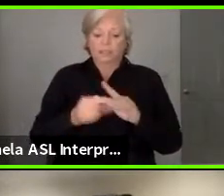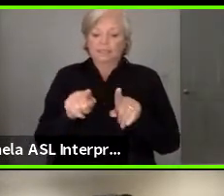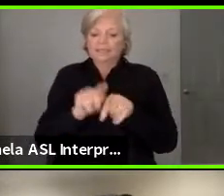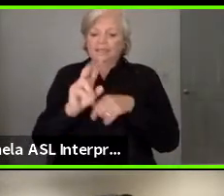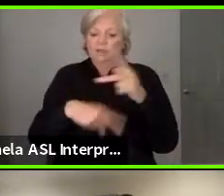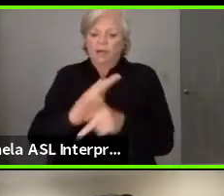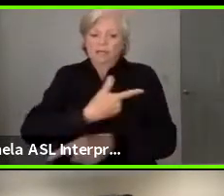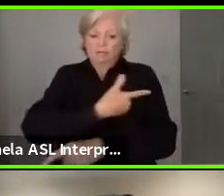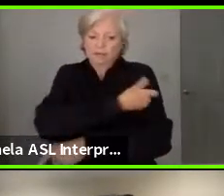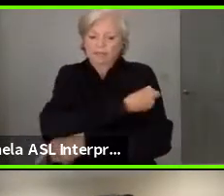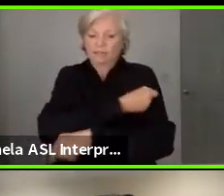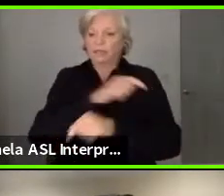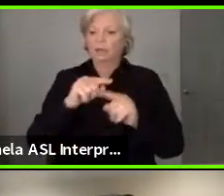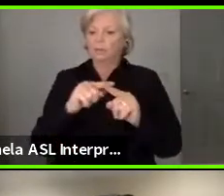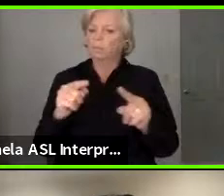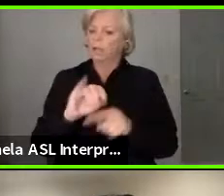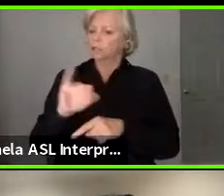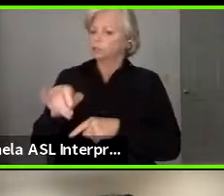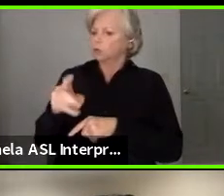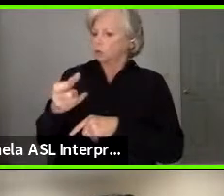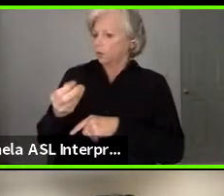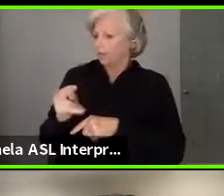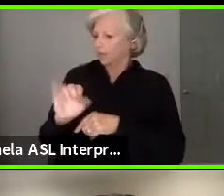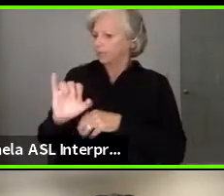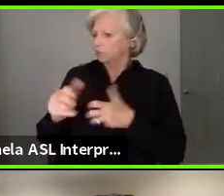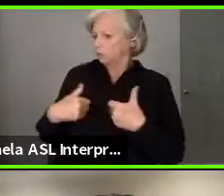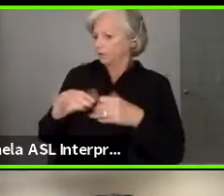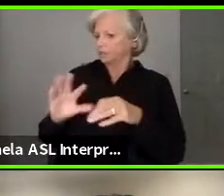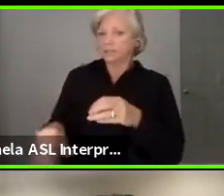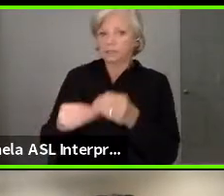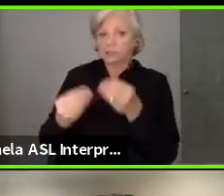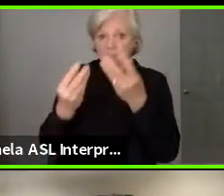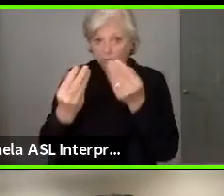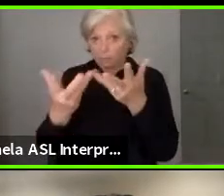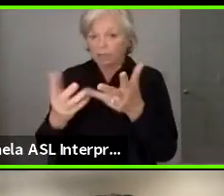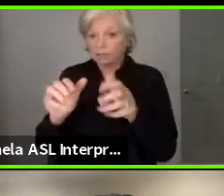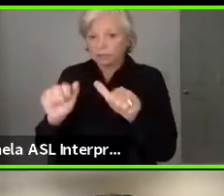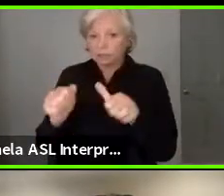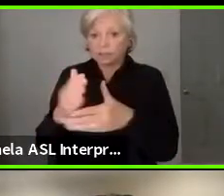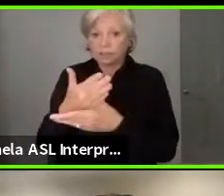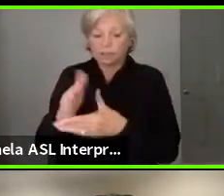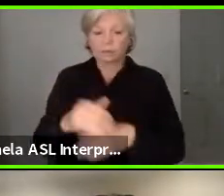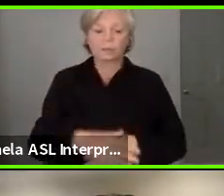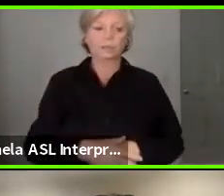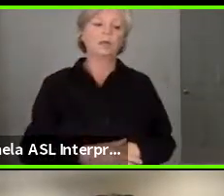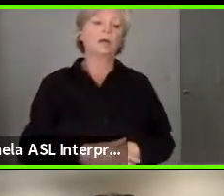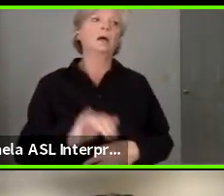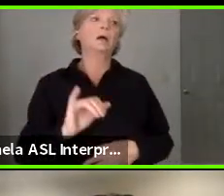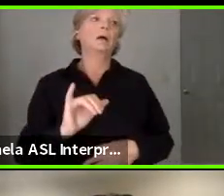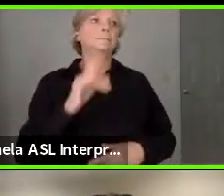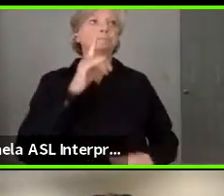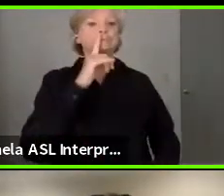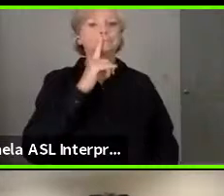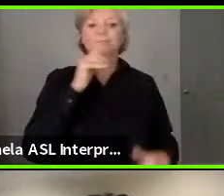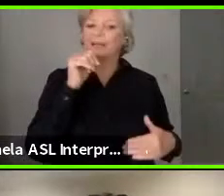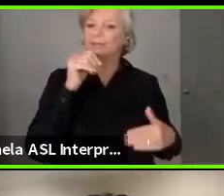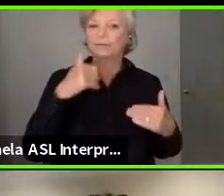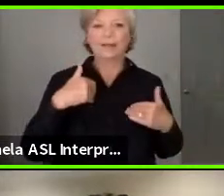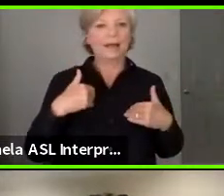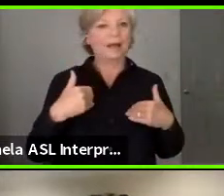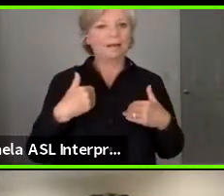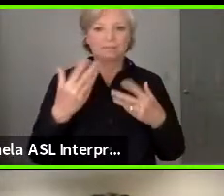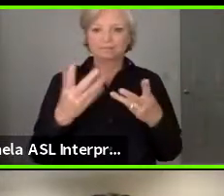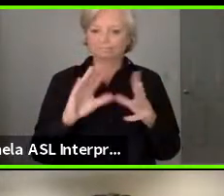has anything else you'd like to share regarding that? I don't have any additional information